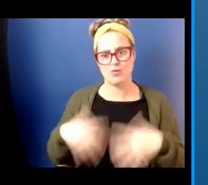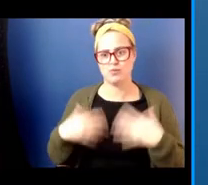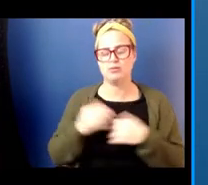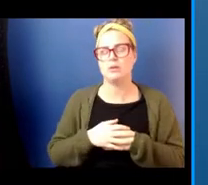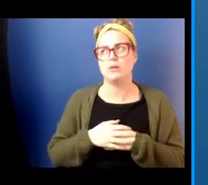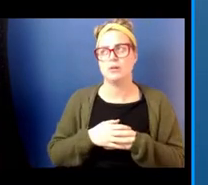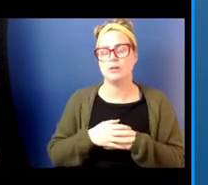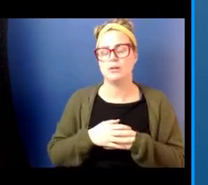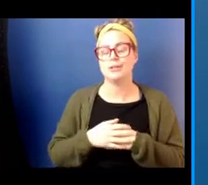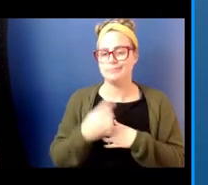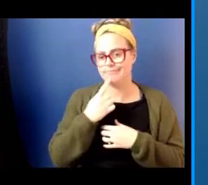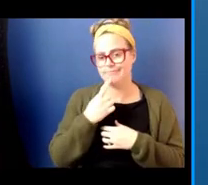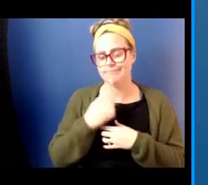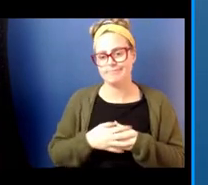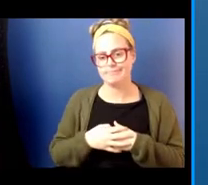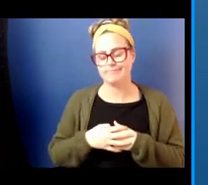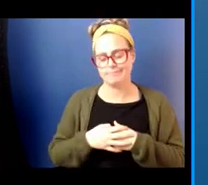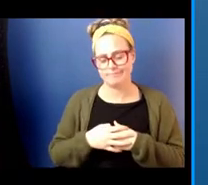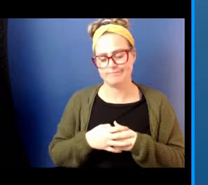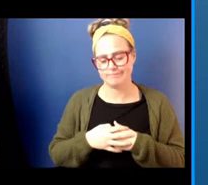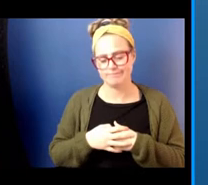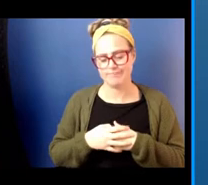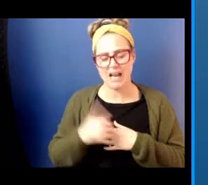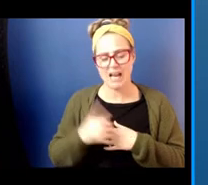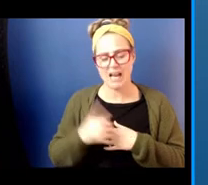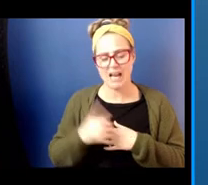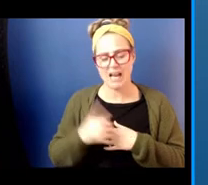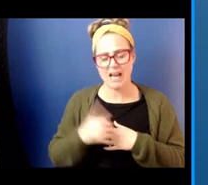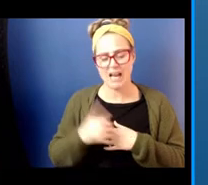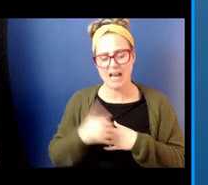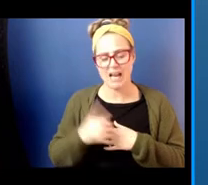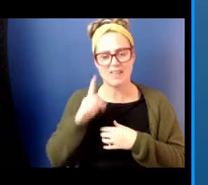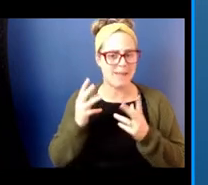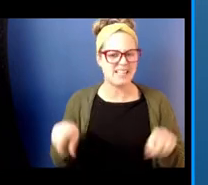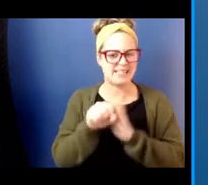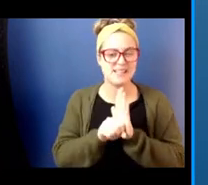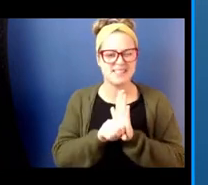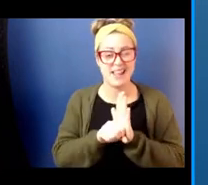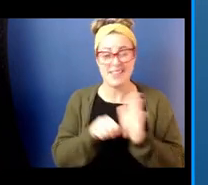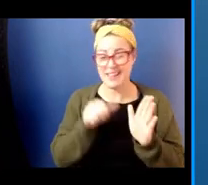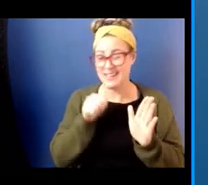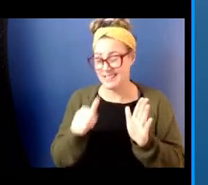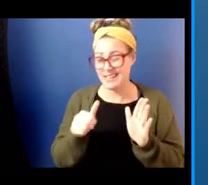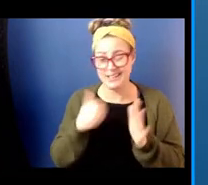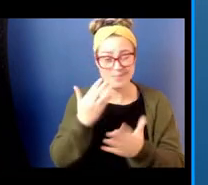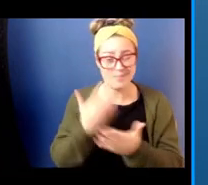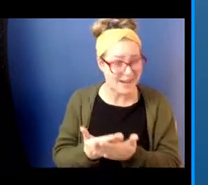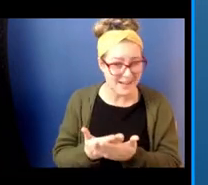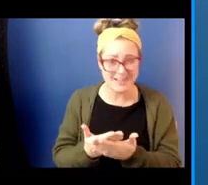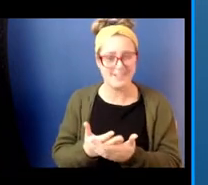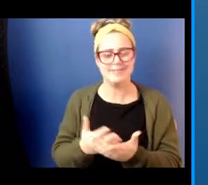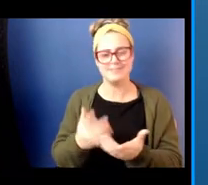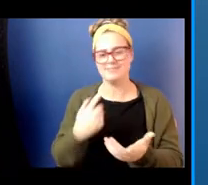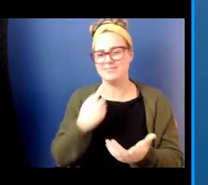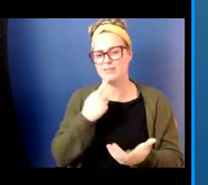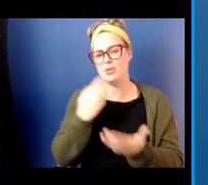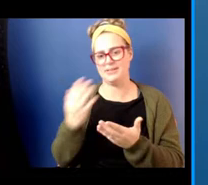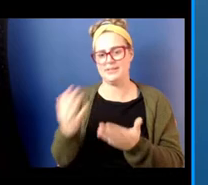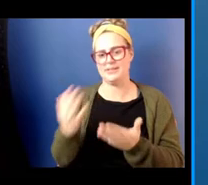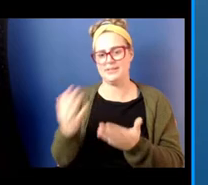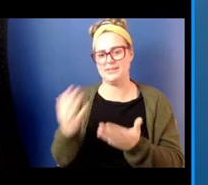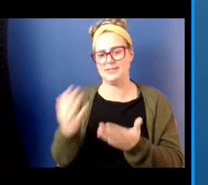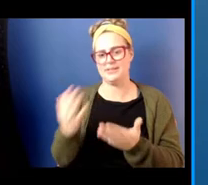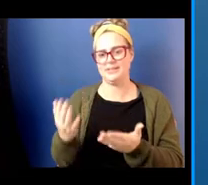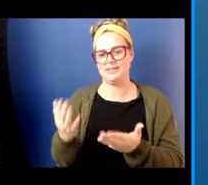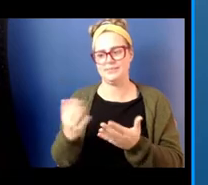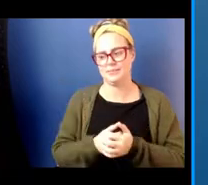a number of states that didn't make it are disappointed but I want to congratulate the states that did win